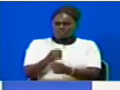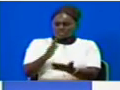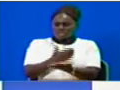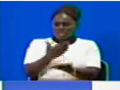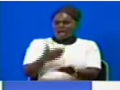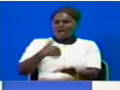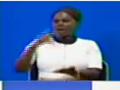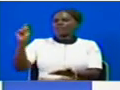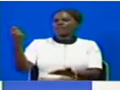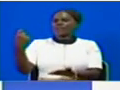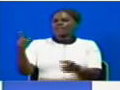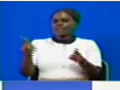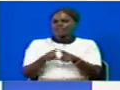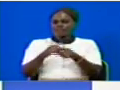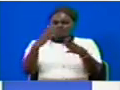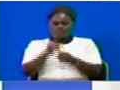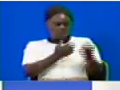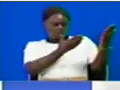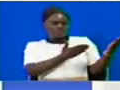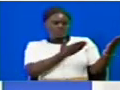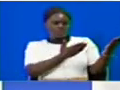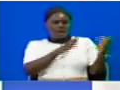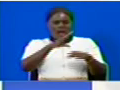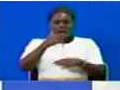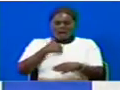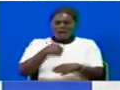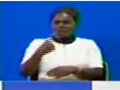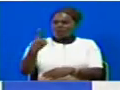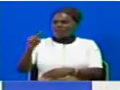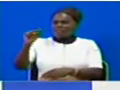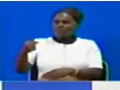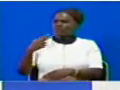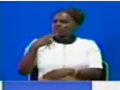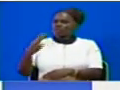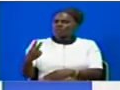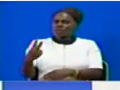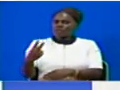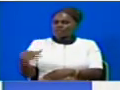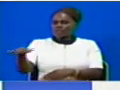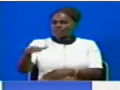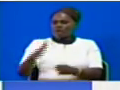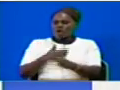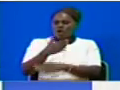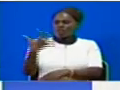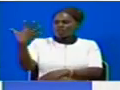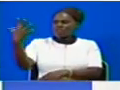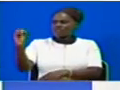in Kenya, Franchiso Cartridge has more than 1,200 franchised retail locations in over 50